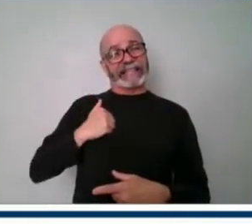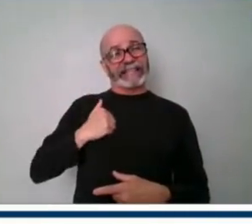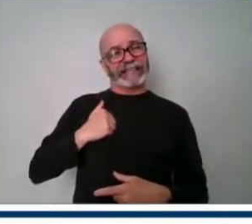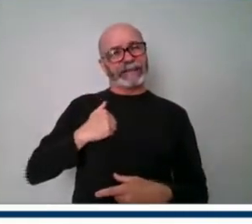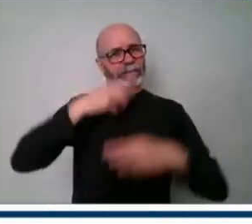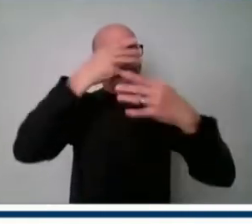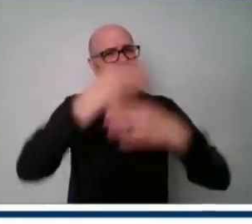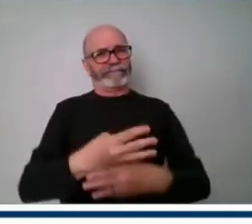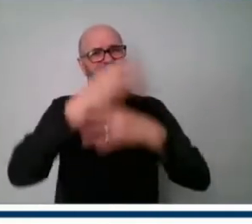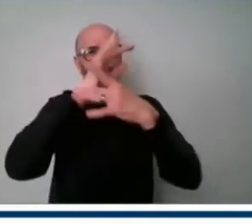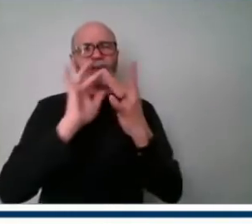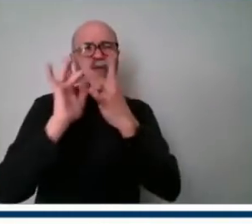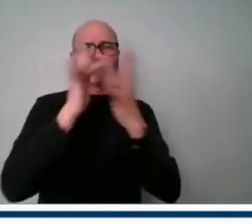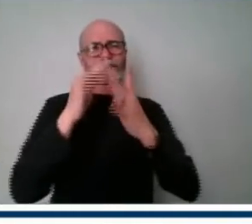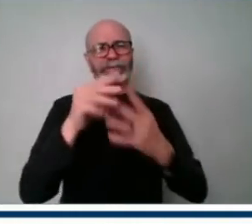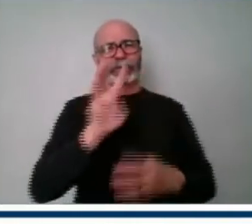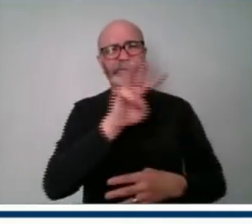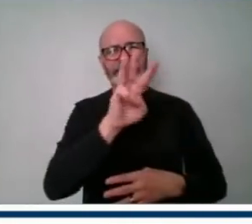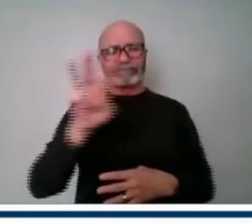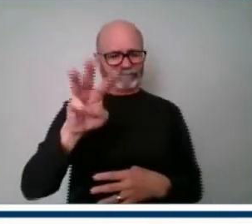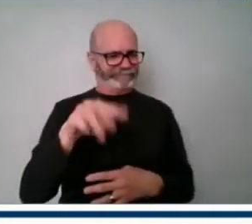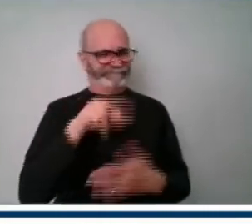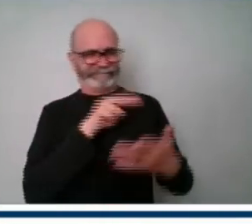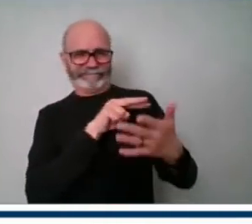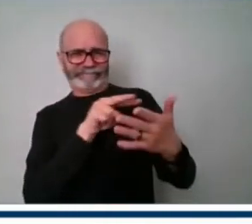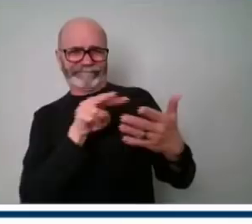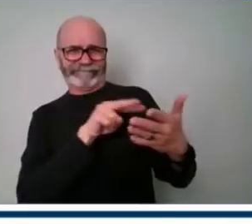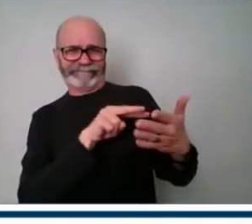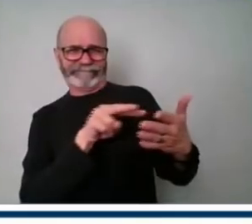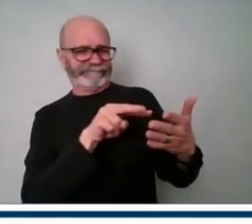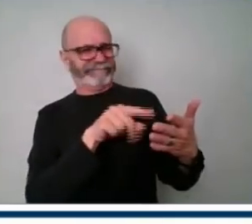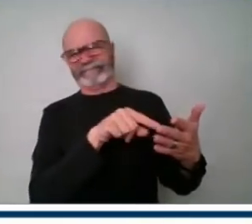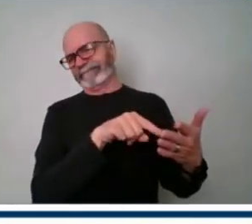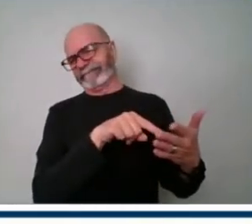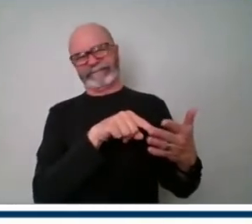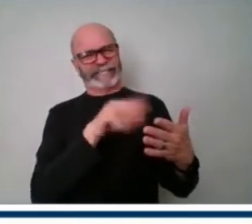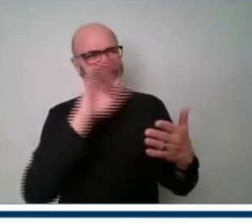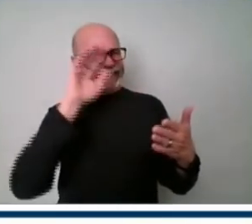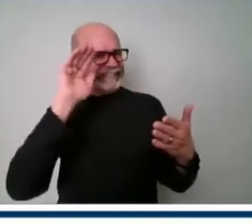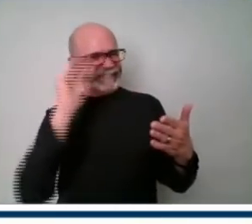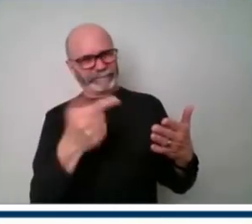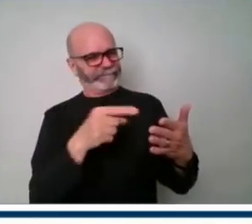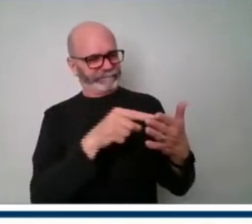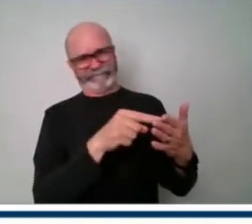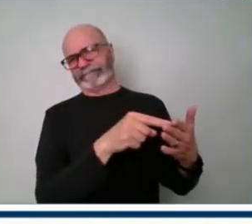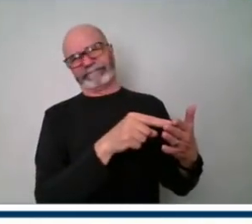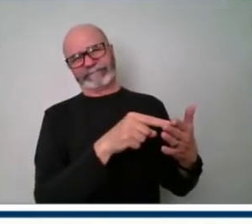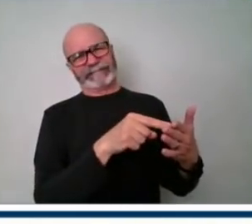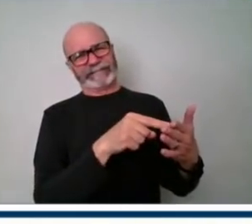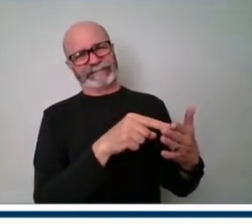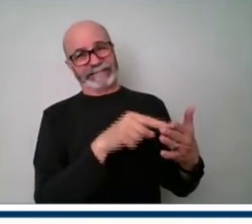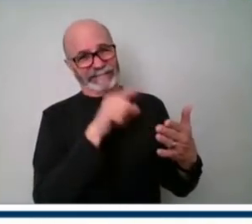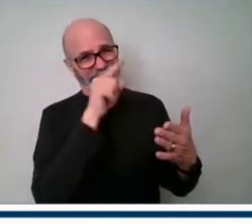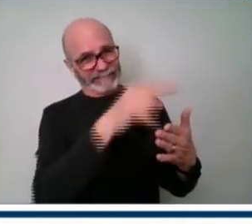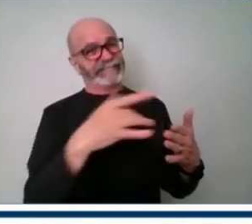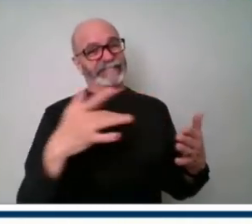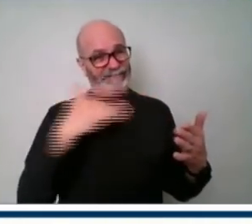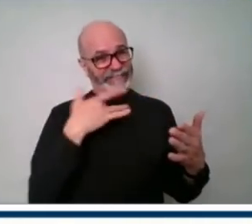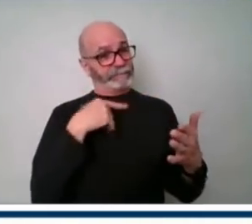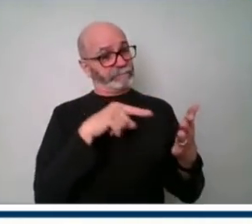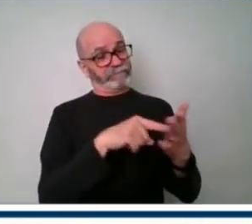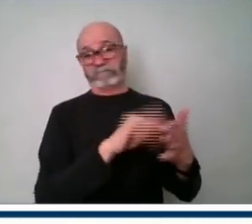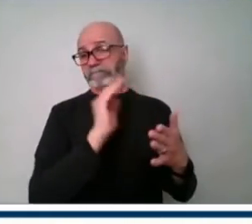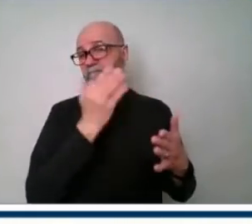data, but it's a little older, saying the same thing. So if this really is the best way to vaccinate the most people the